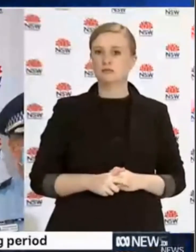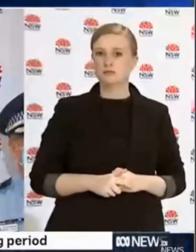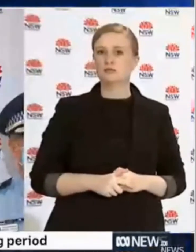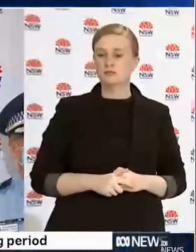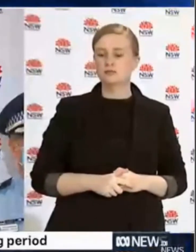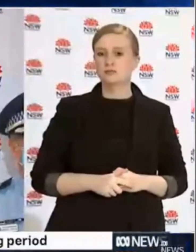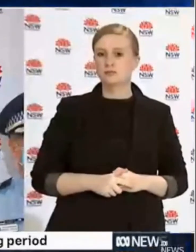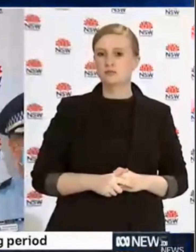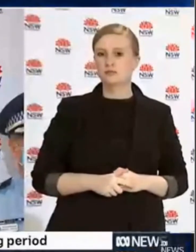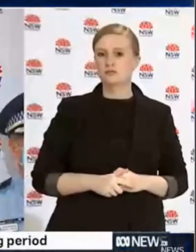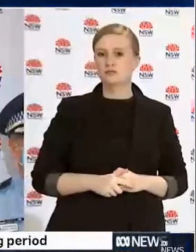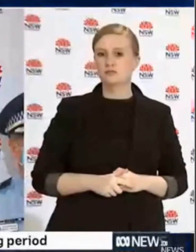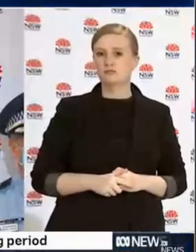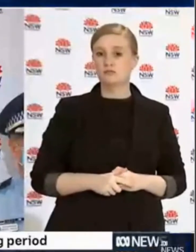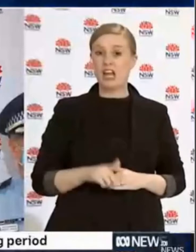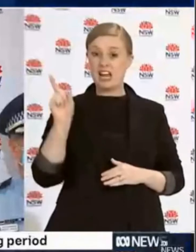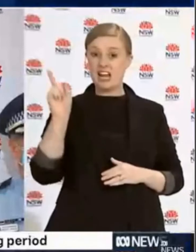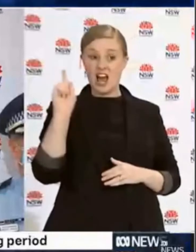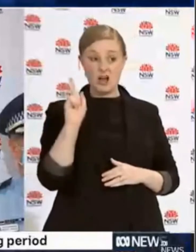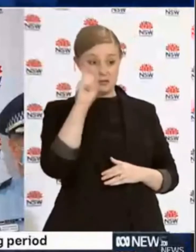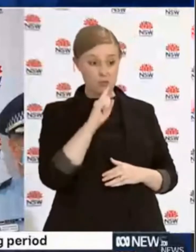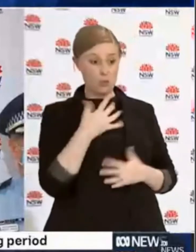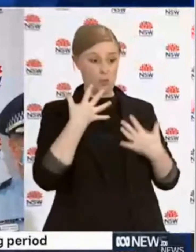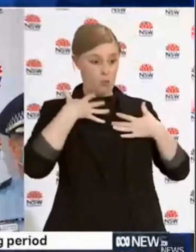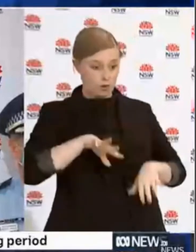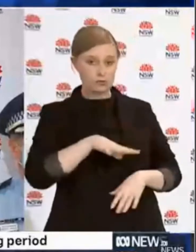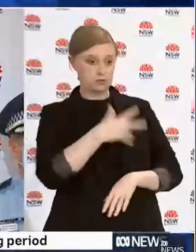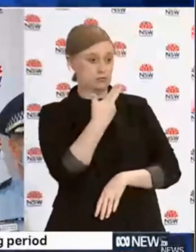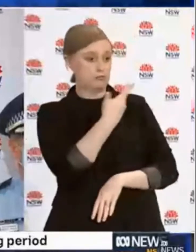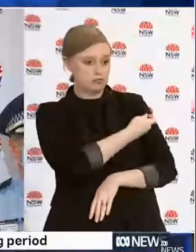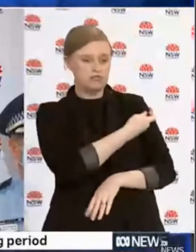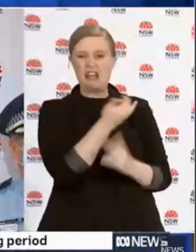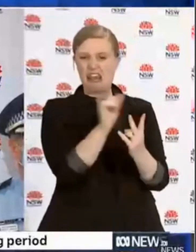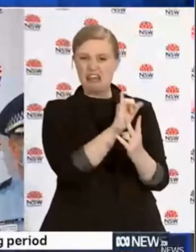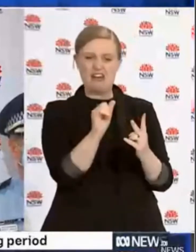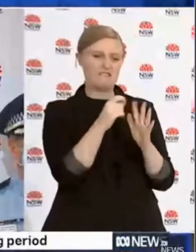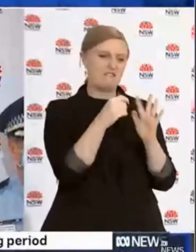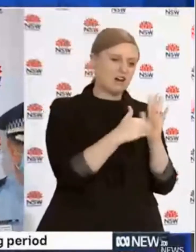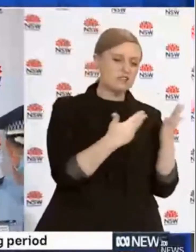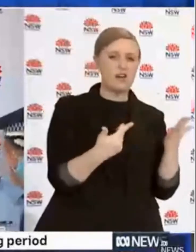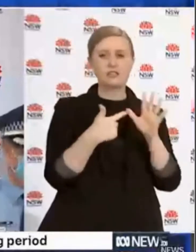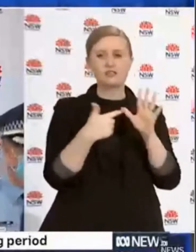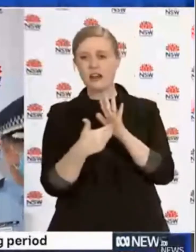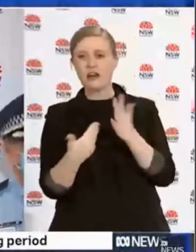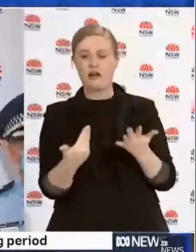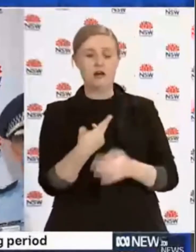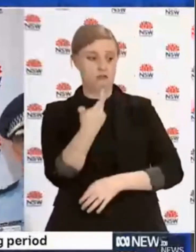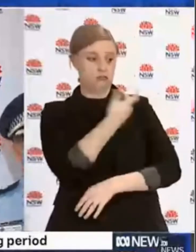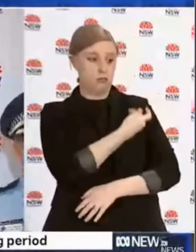continue the growth of the interest in having the AstraZeneca or the Pfizer, whichever's appropriate for them, it could well be